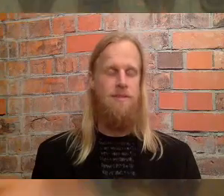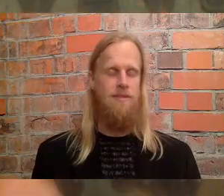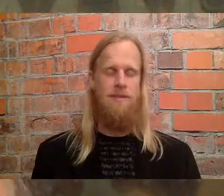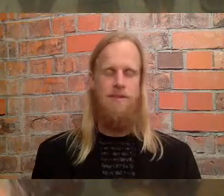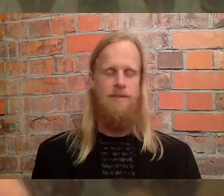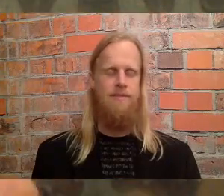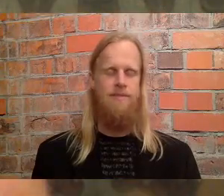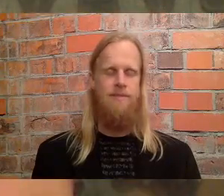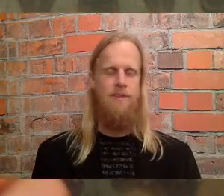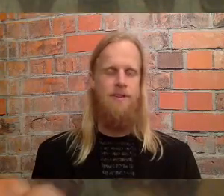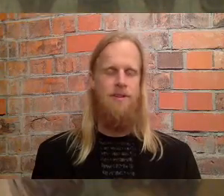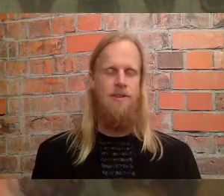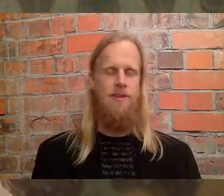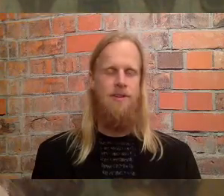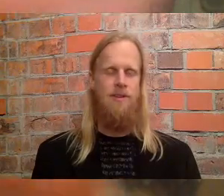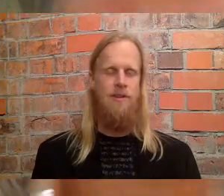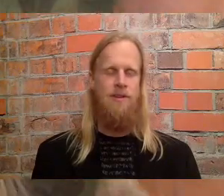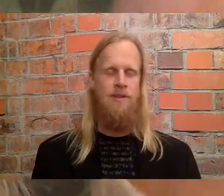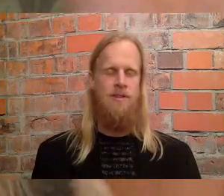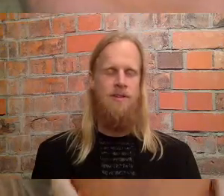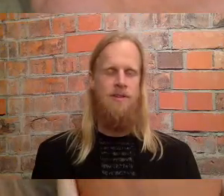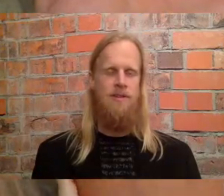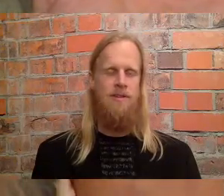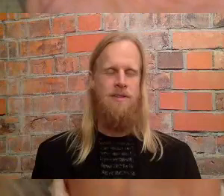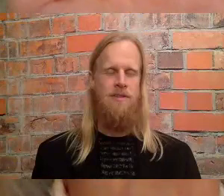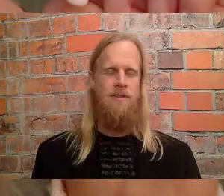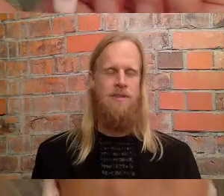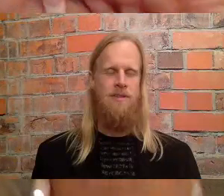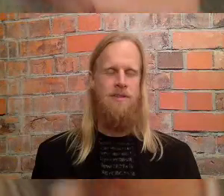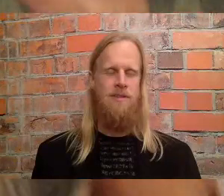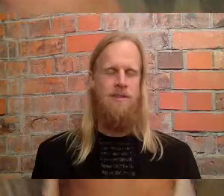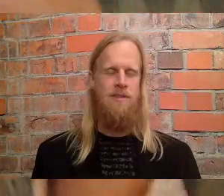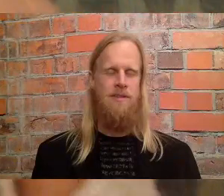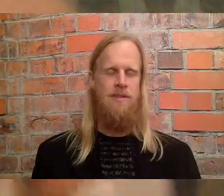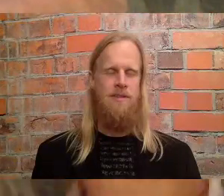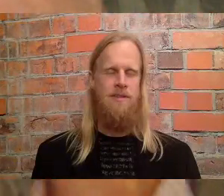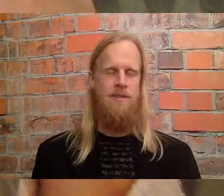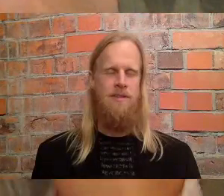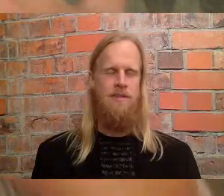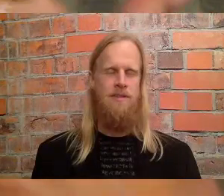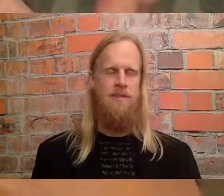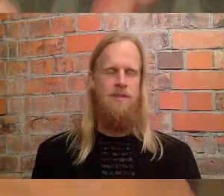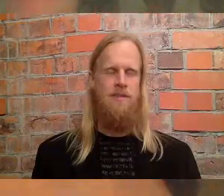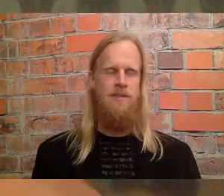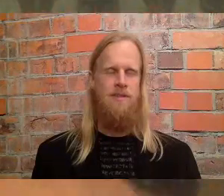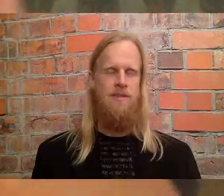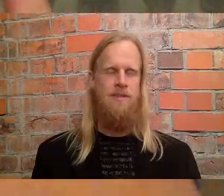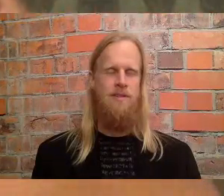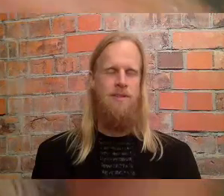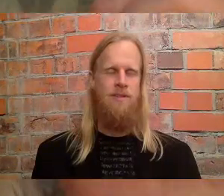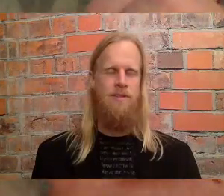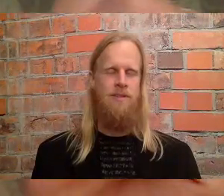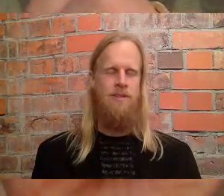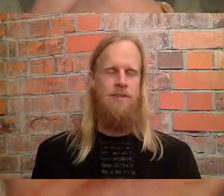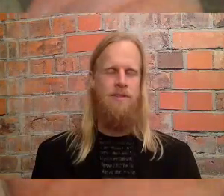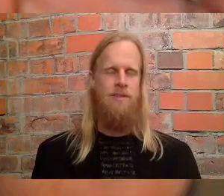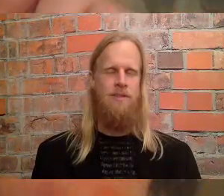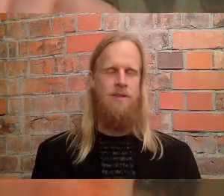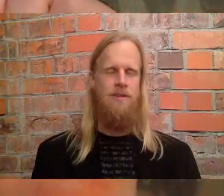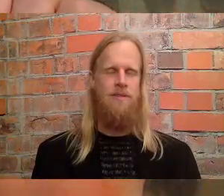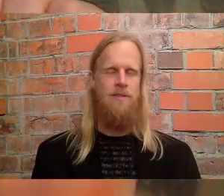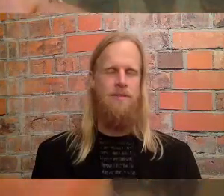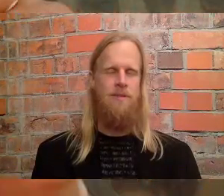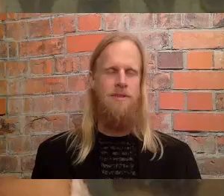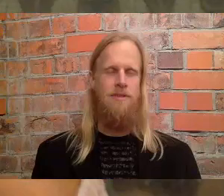gotten information, put it on Post-it notes, and put it all over my house so that I am living in my truth and I don't black out because